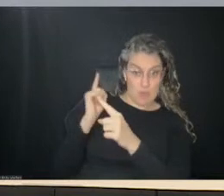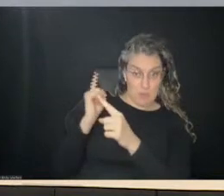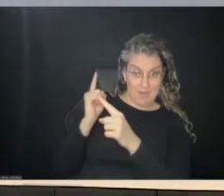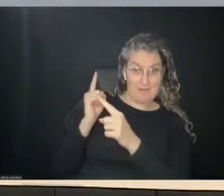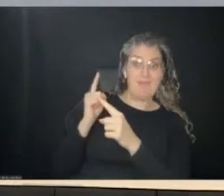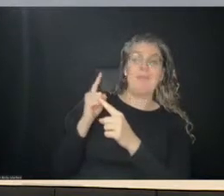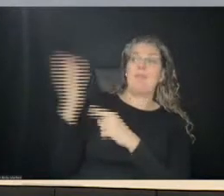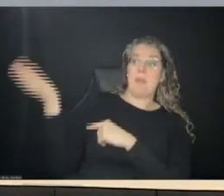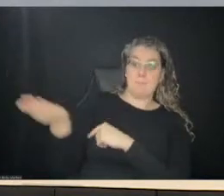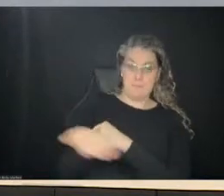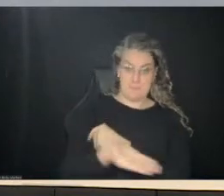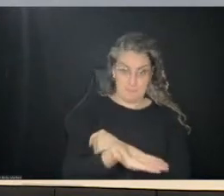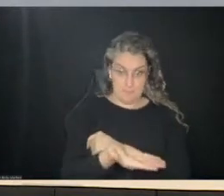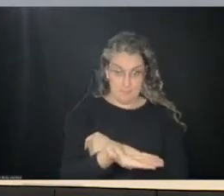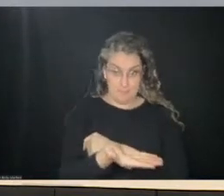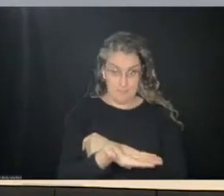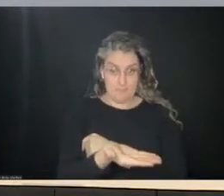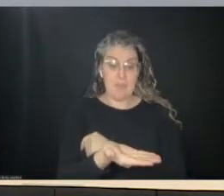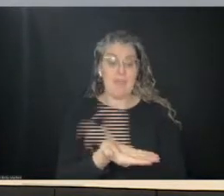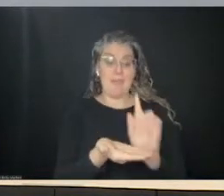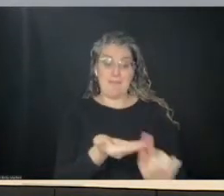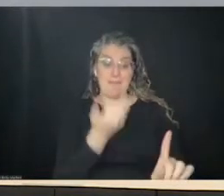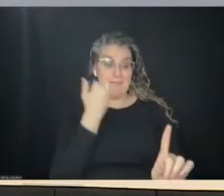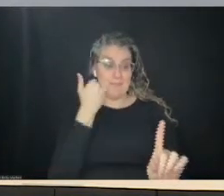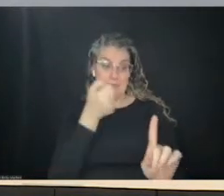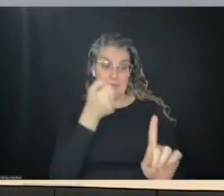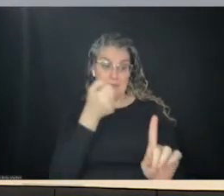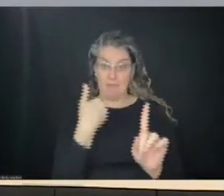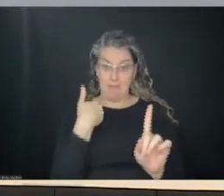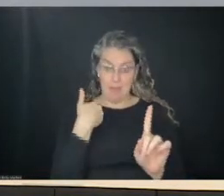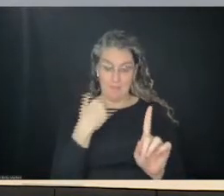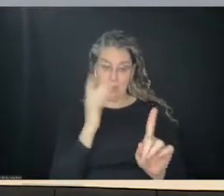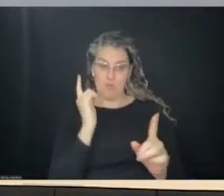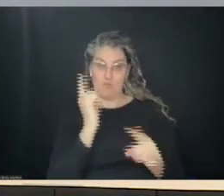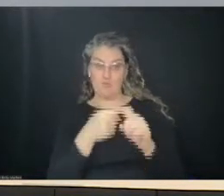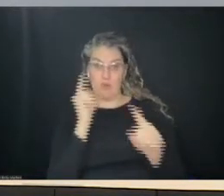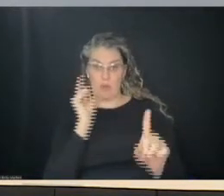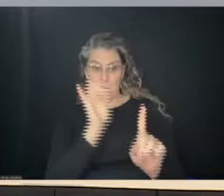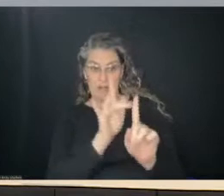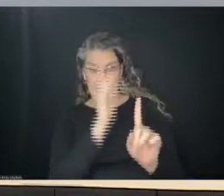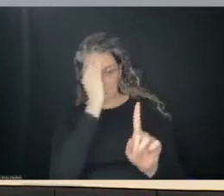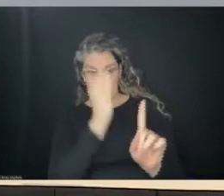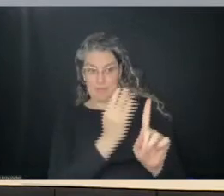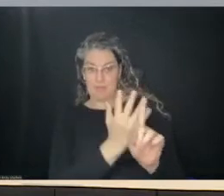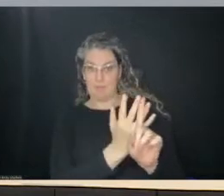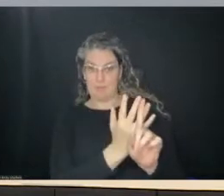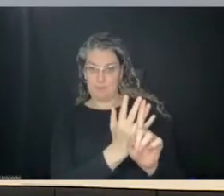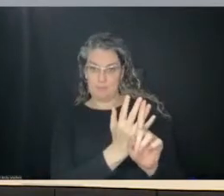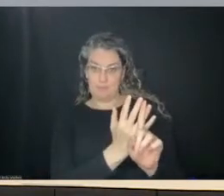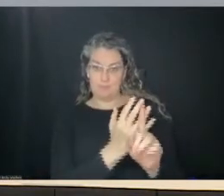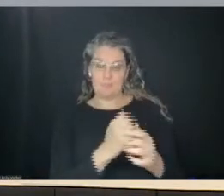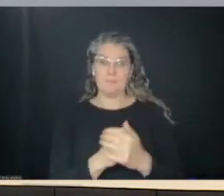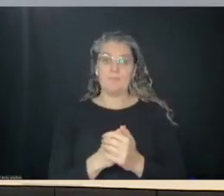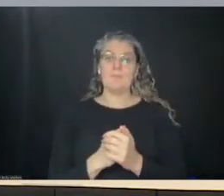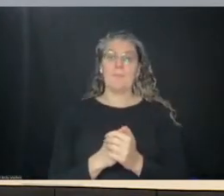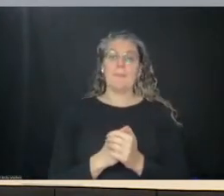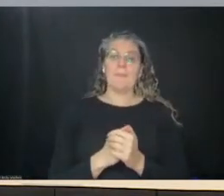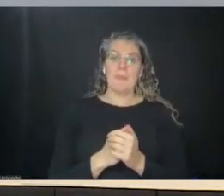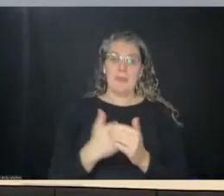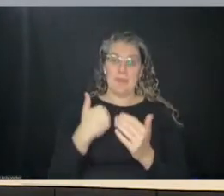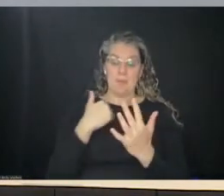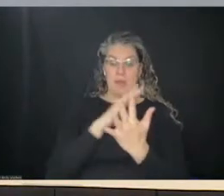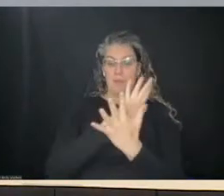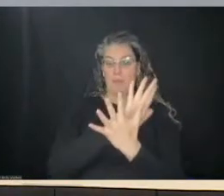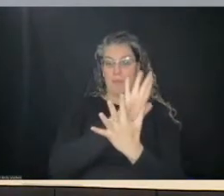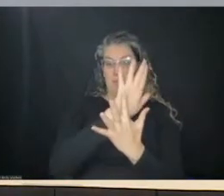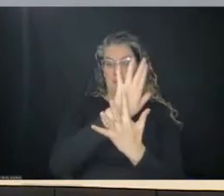take necessary steps to contain transmission. Also, our plan provides for slow and measured reopening, first easing travel measures